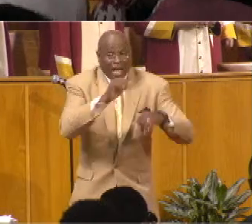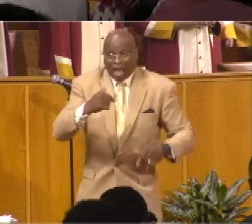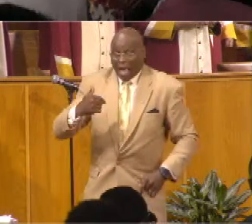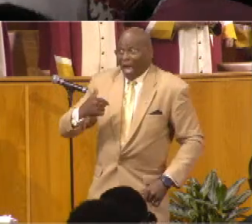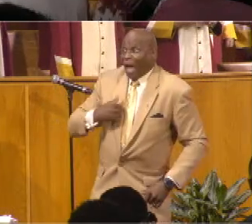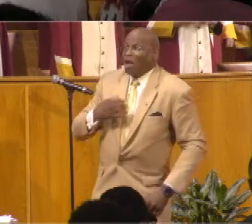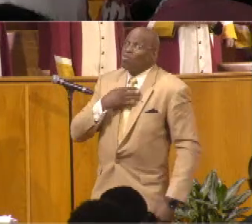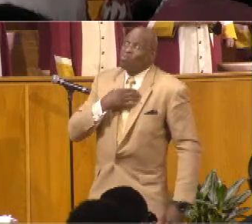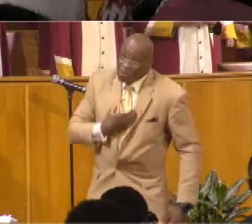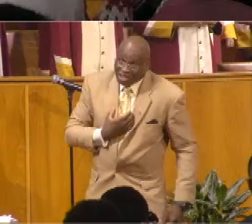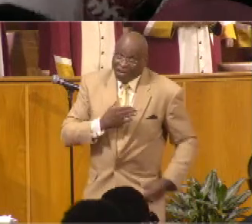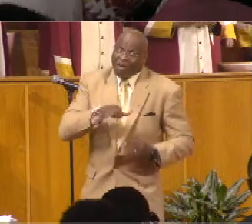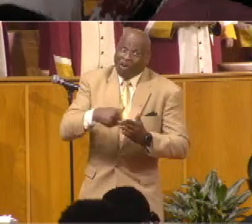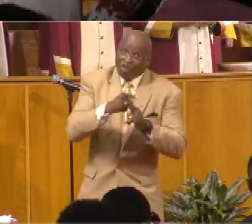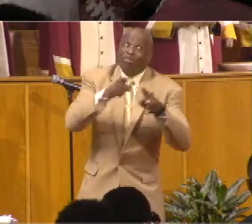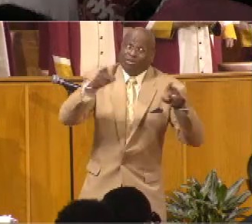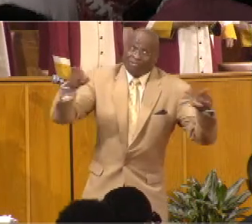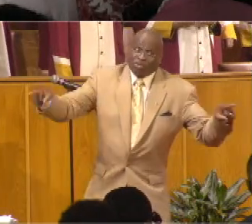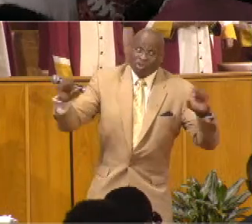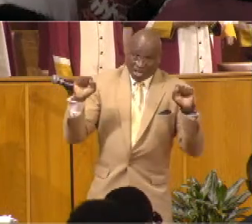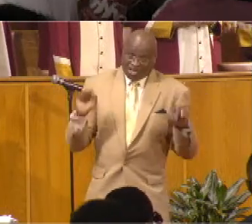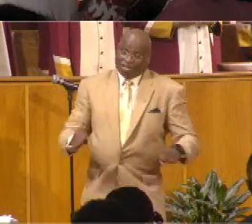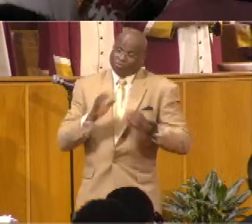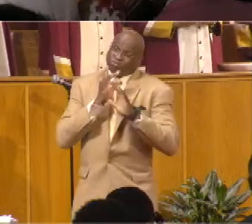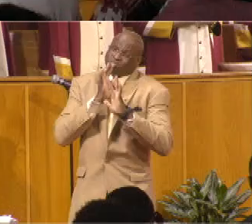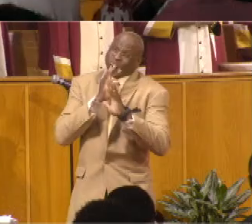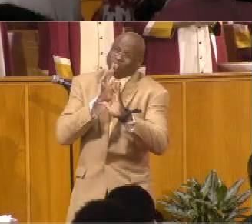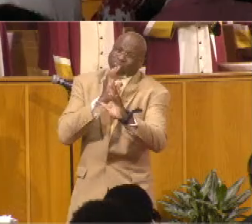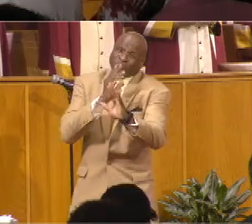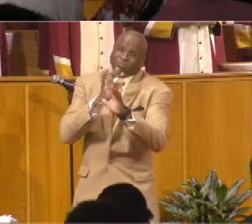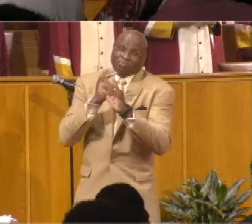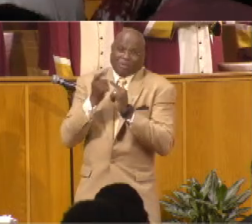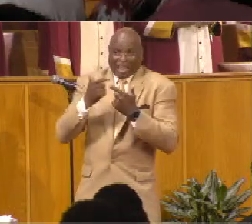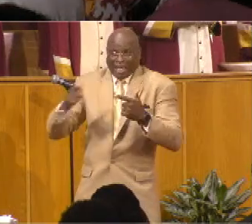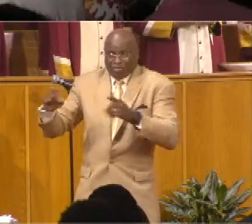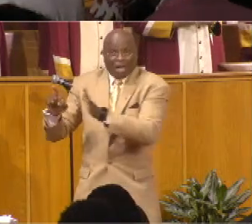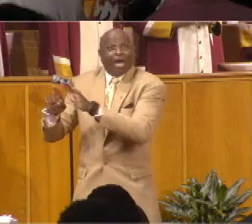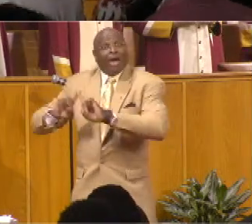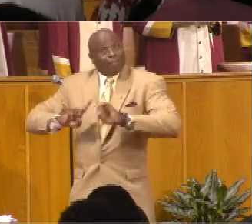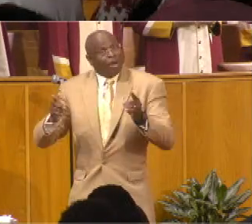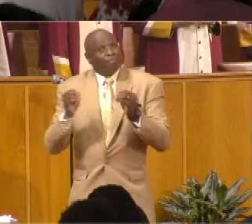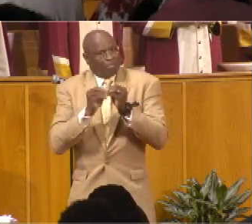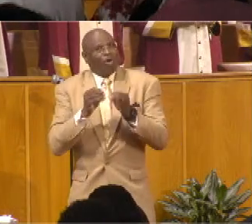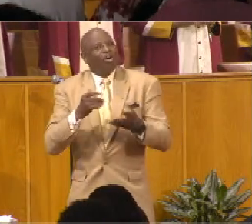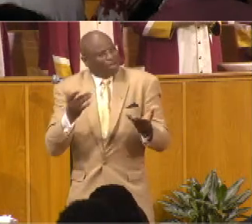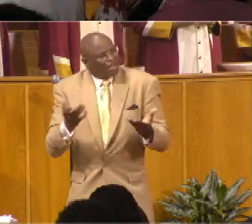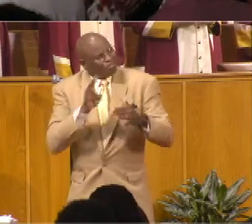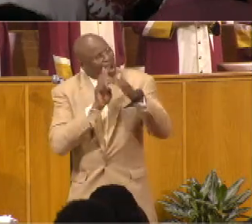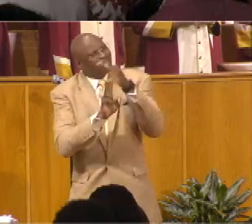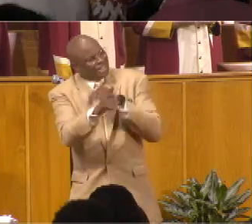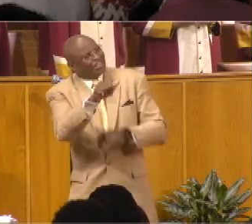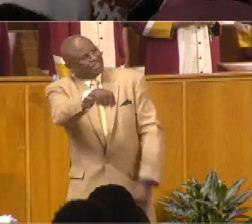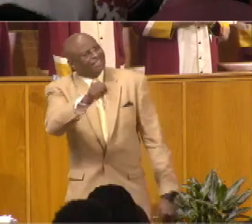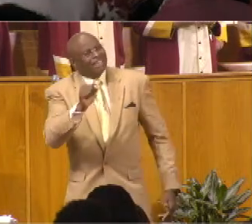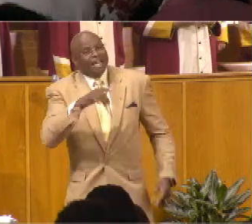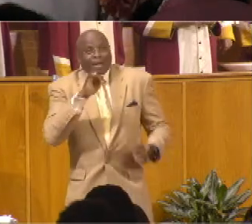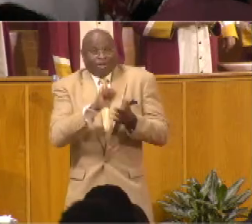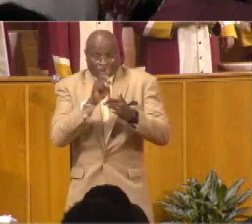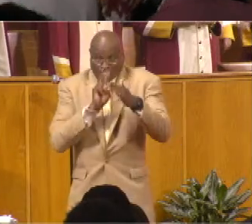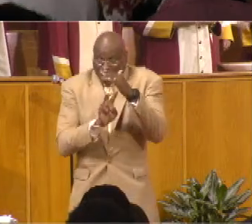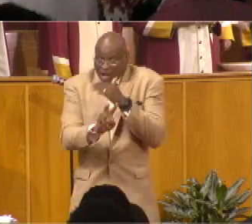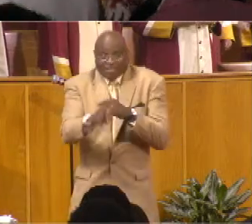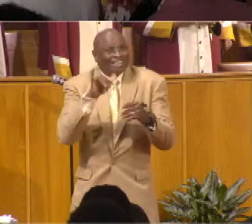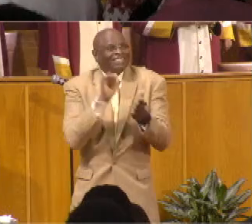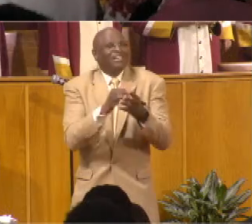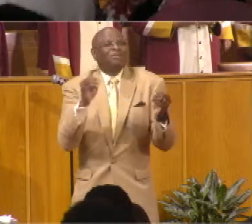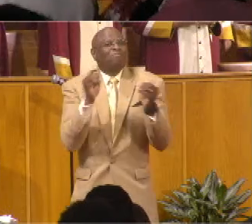wish you all spoke with tongues, but even more that you prophesied. For he who prophesies